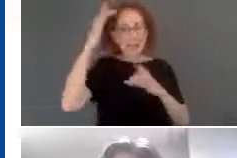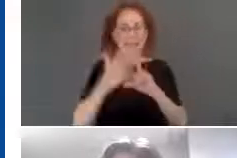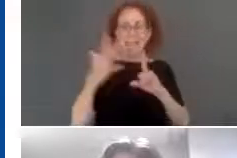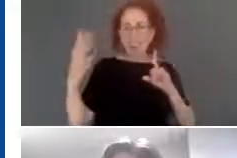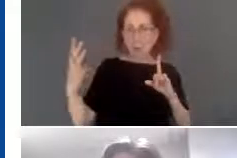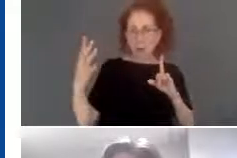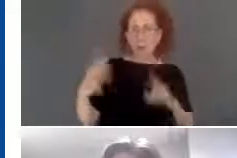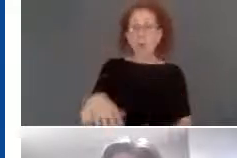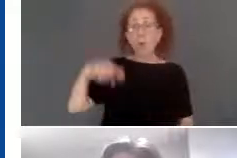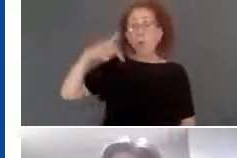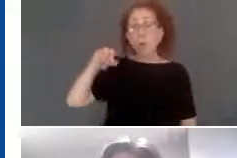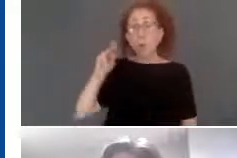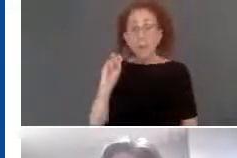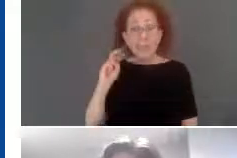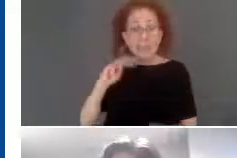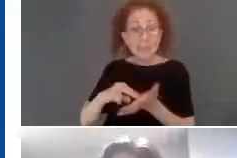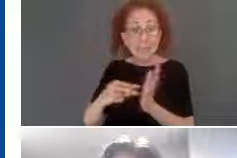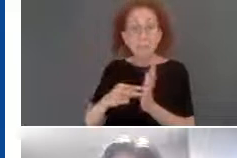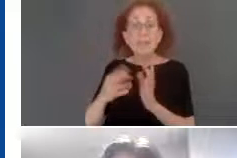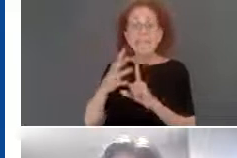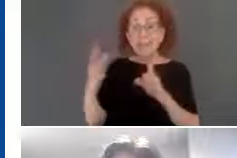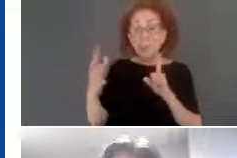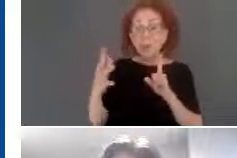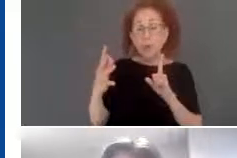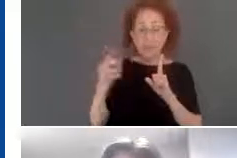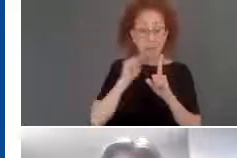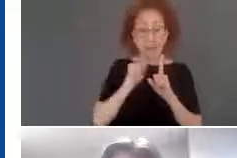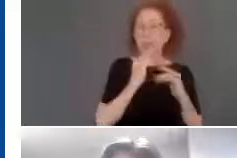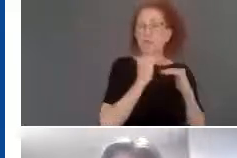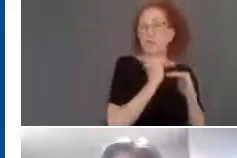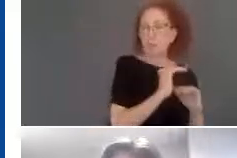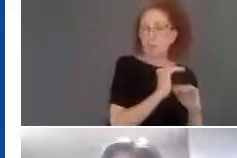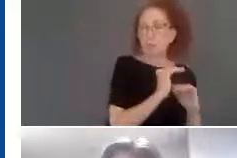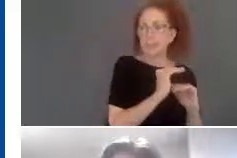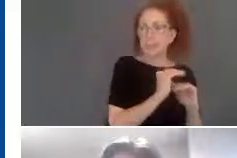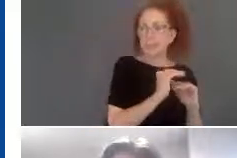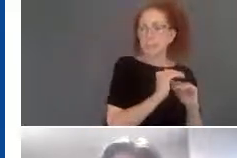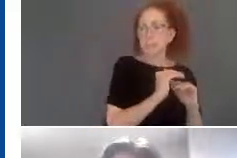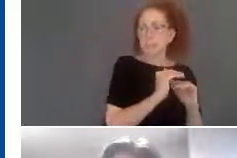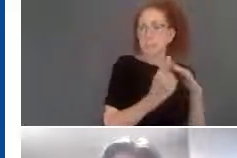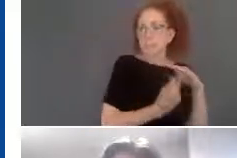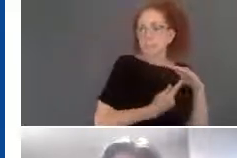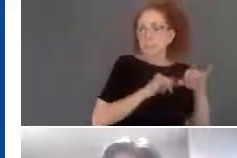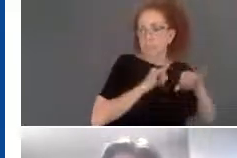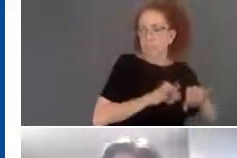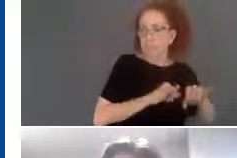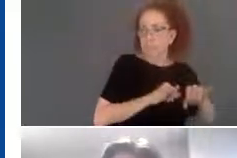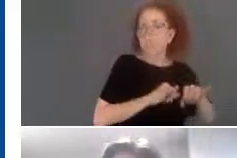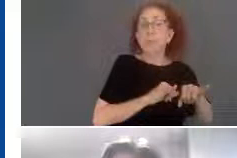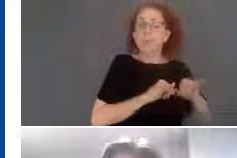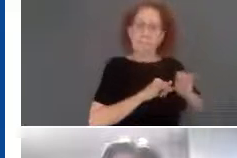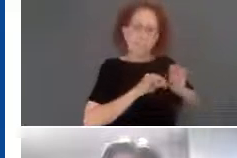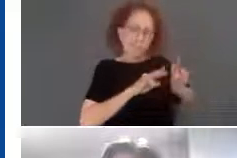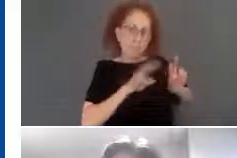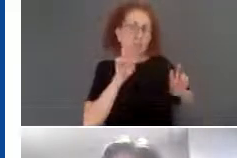quarantine separates and it restricts the movement of people who were exposed to a contagious disease to see if they become